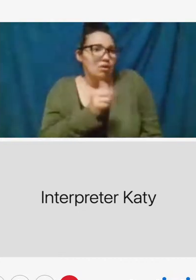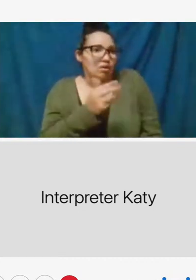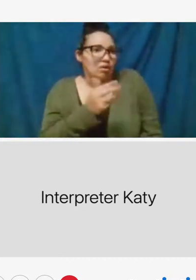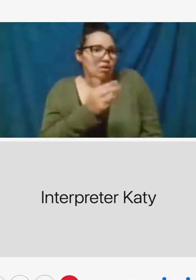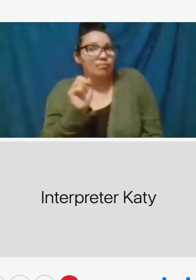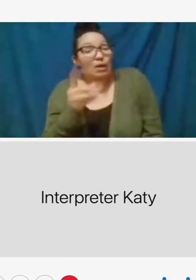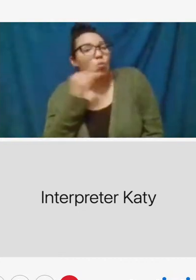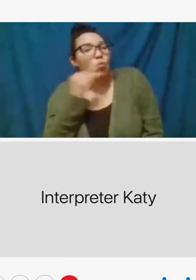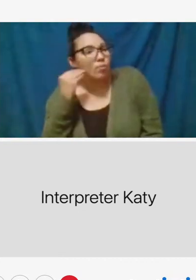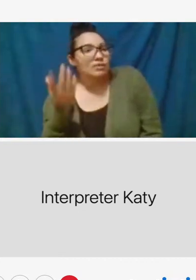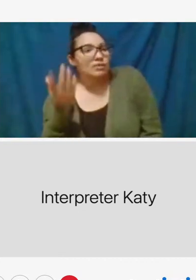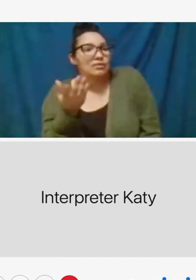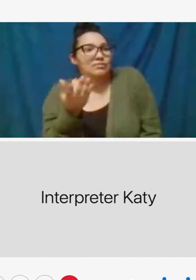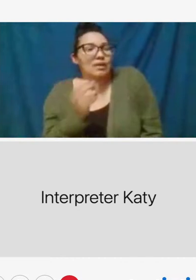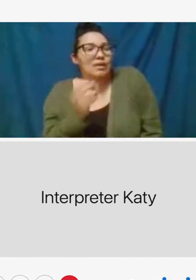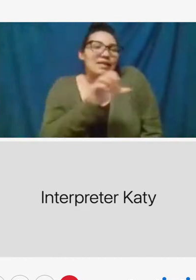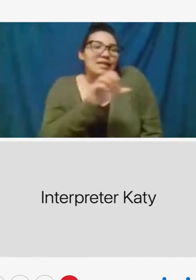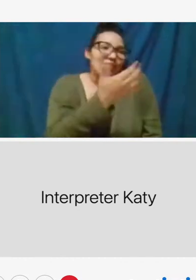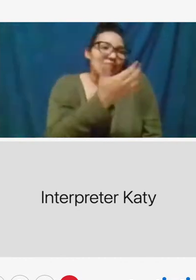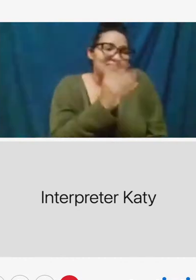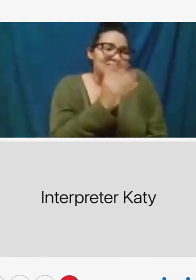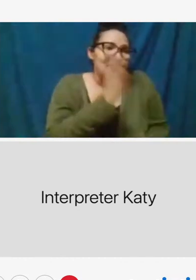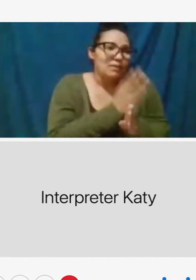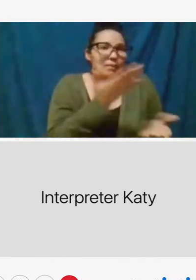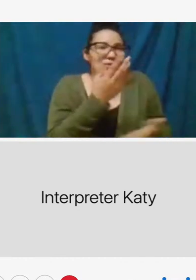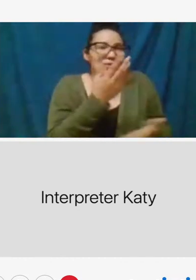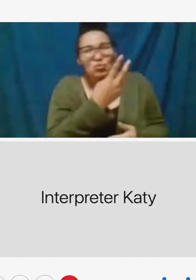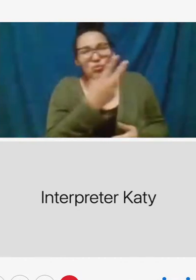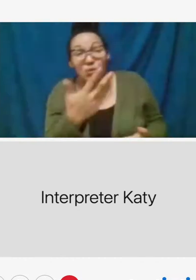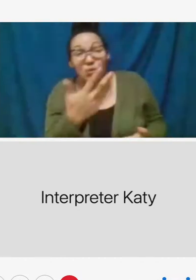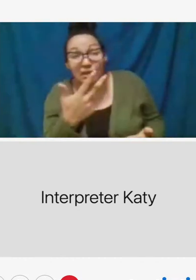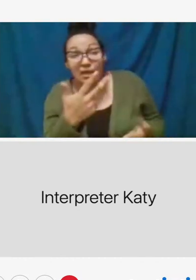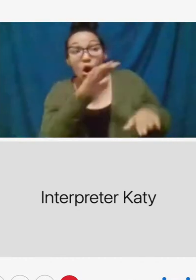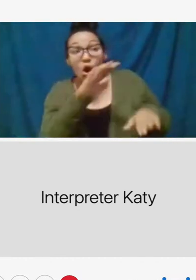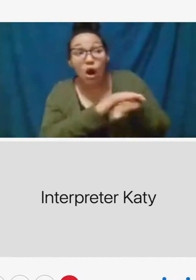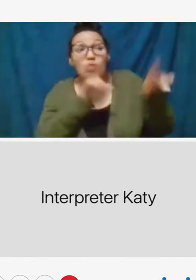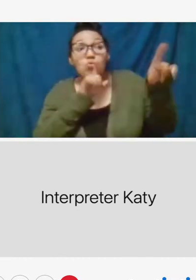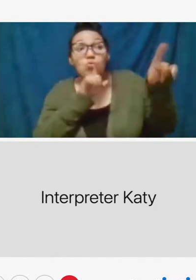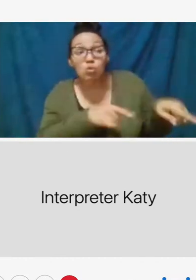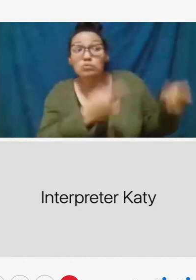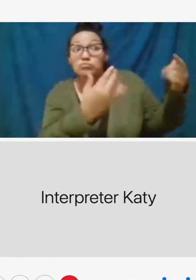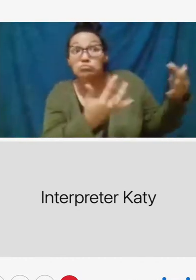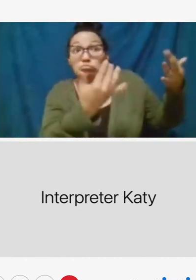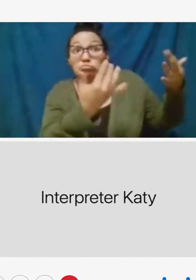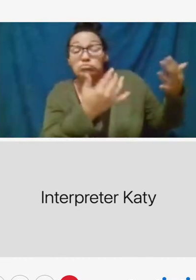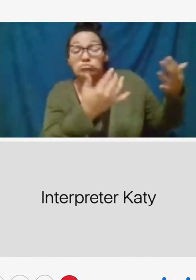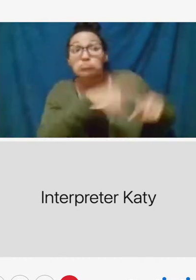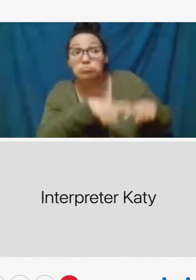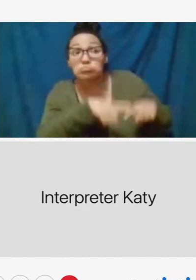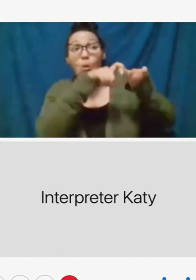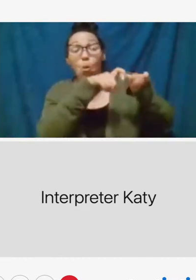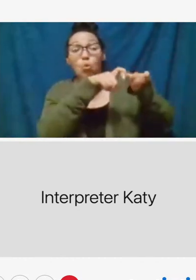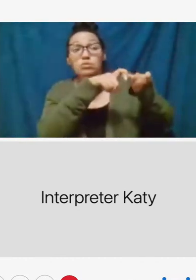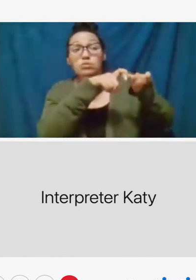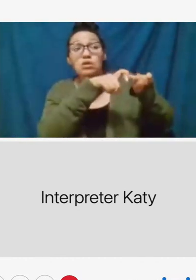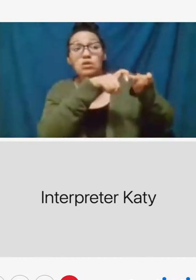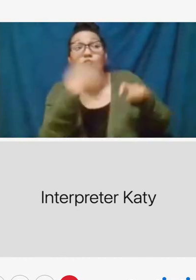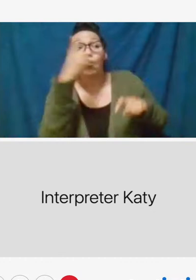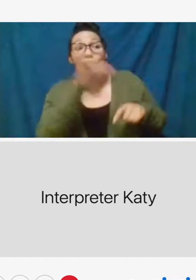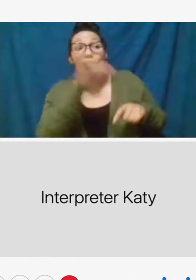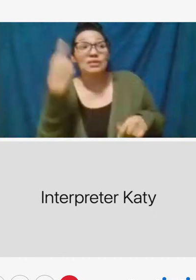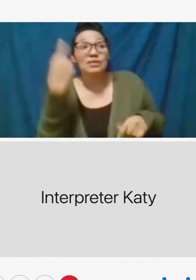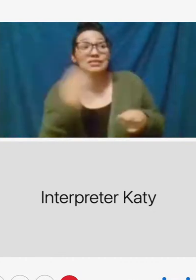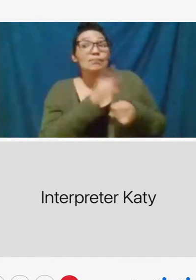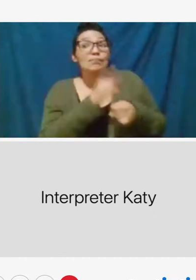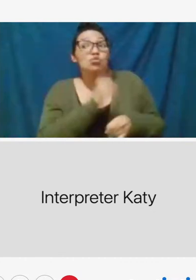buses but maybe two or three buses on order just for that uh reason of making sure that our students have